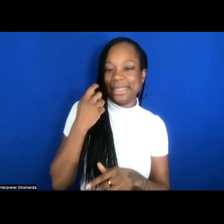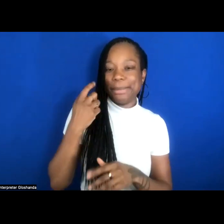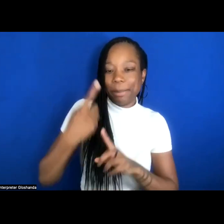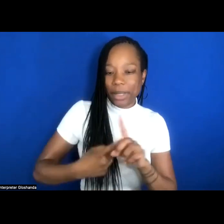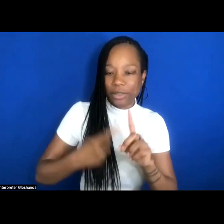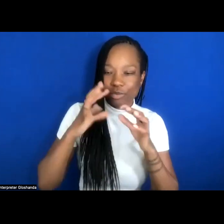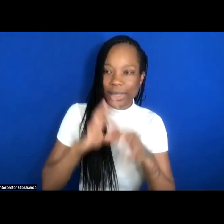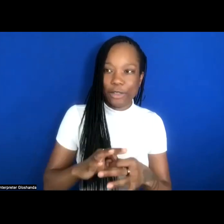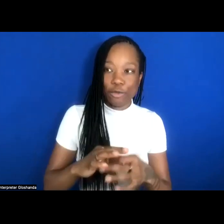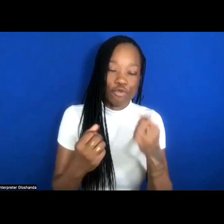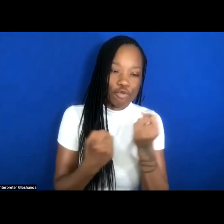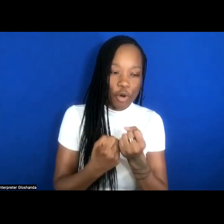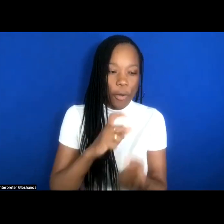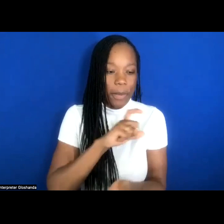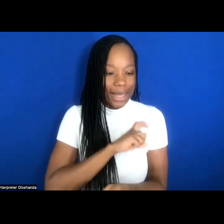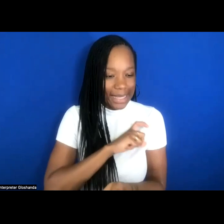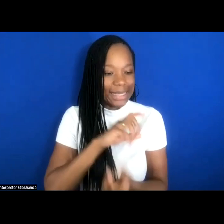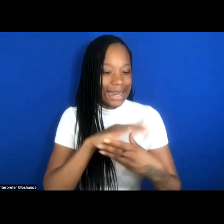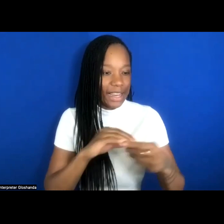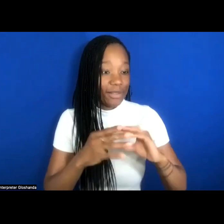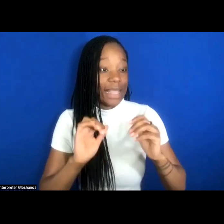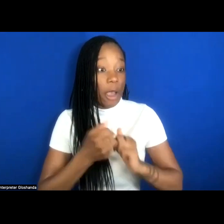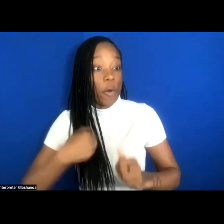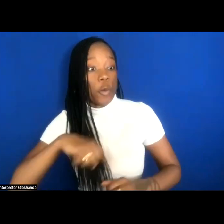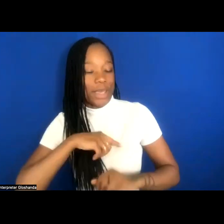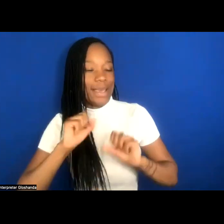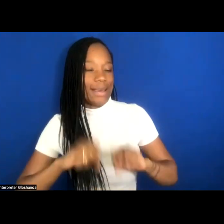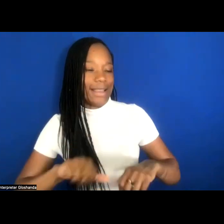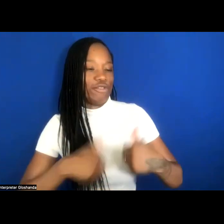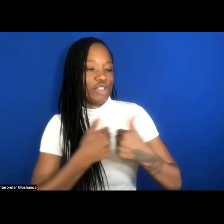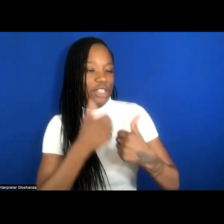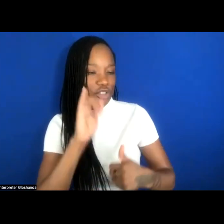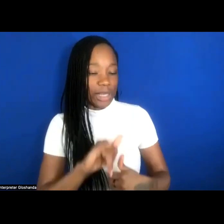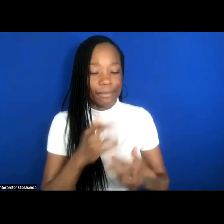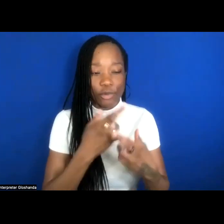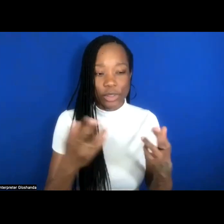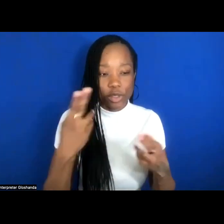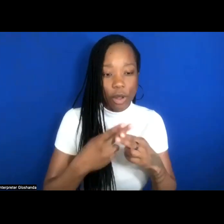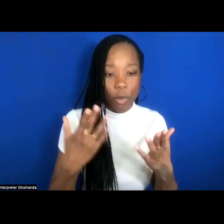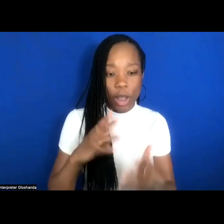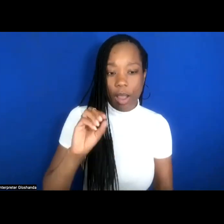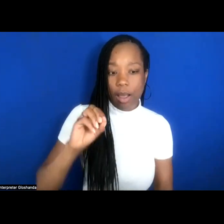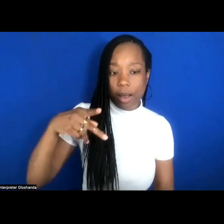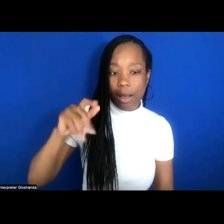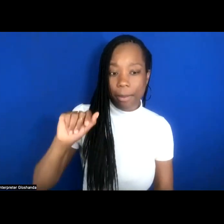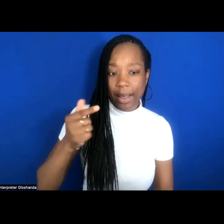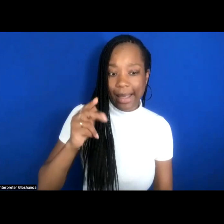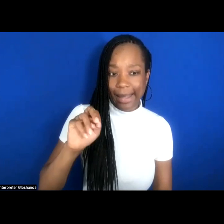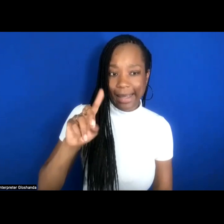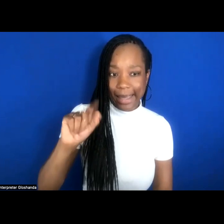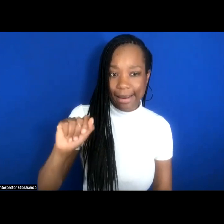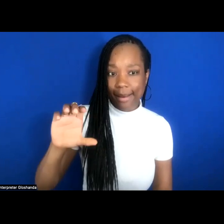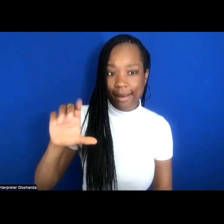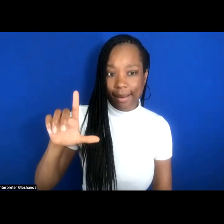to pro-police narratives and how we can fight back. And so this resource is called Copaganda Clap Back. And it's